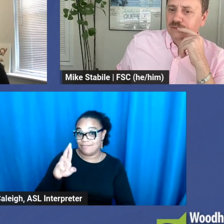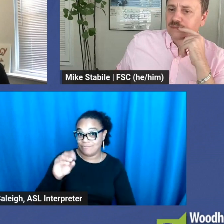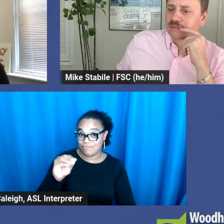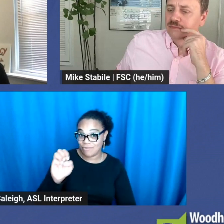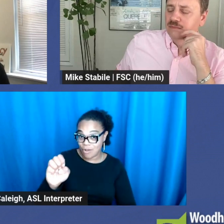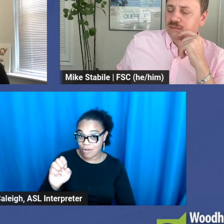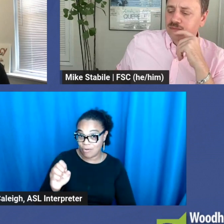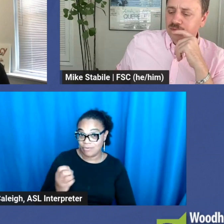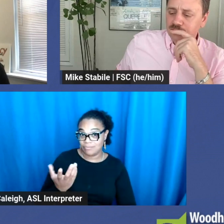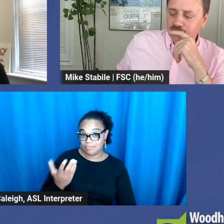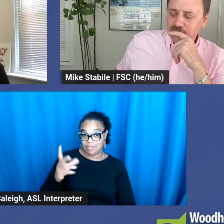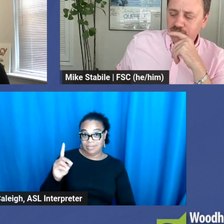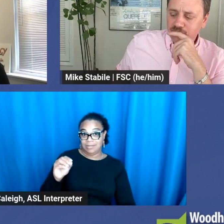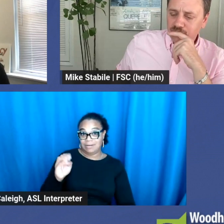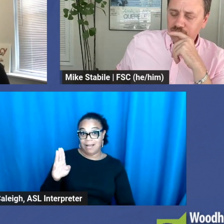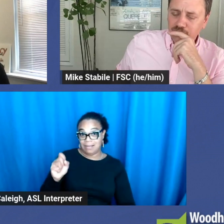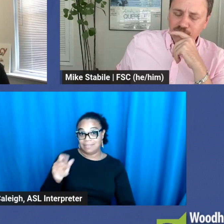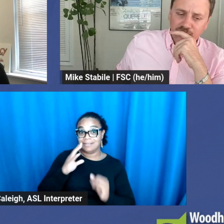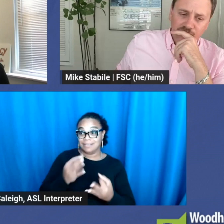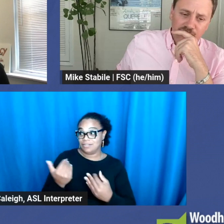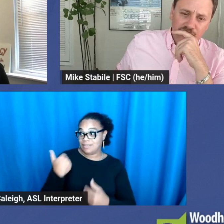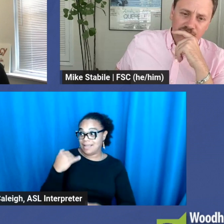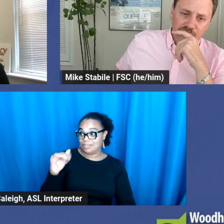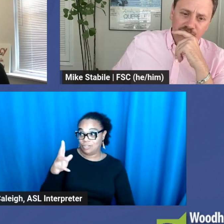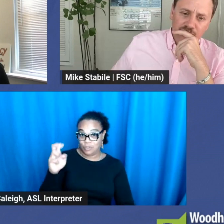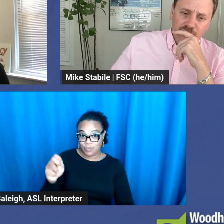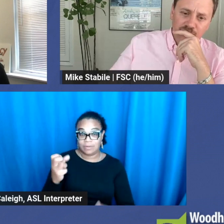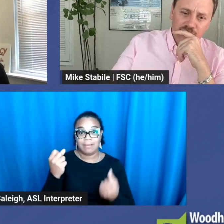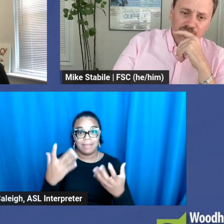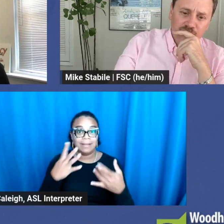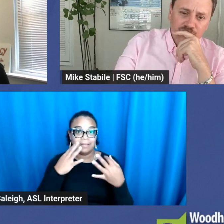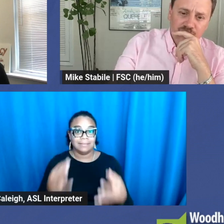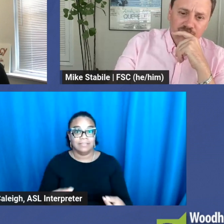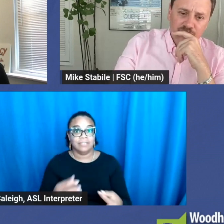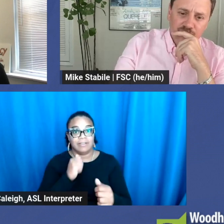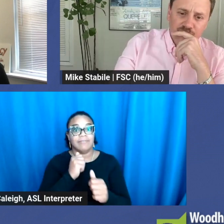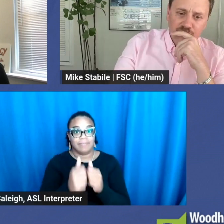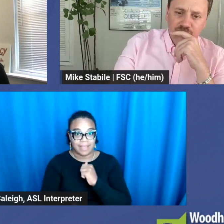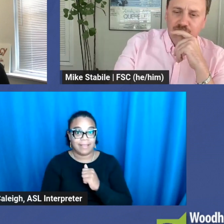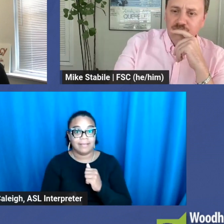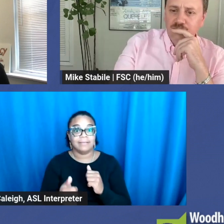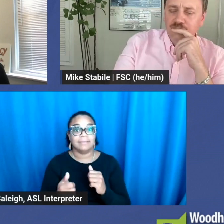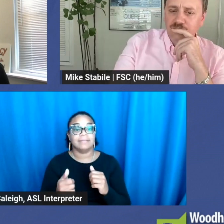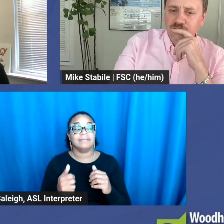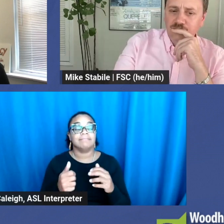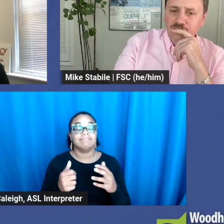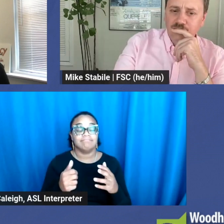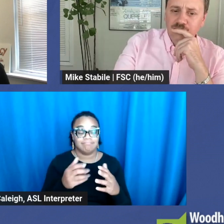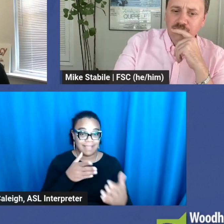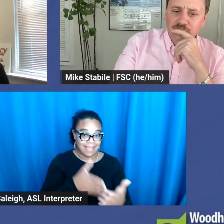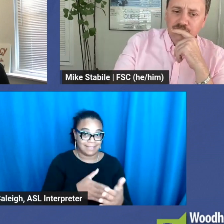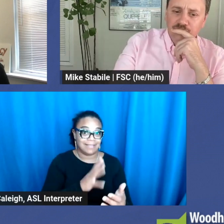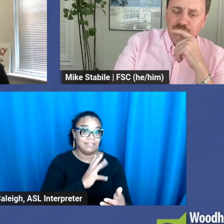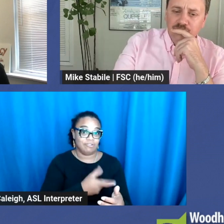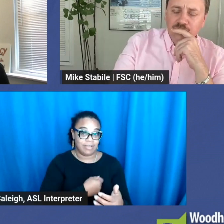have many states that have passed anti-trans laws banning gender-affirming care, and so